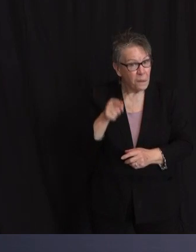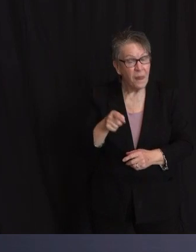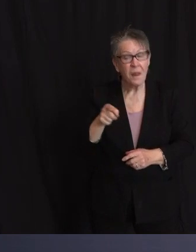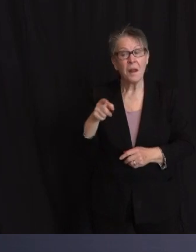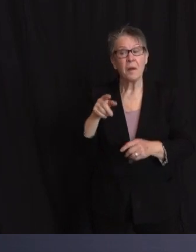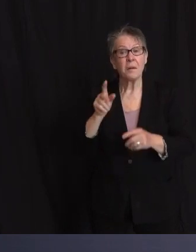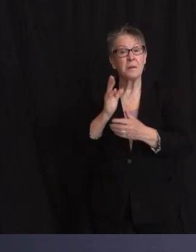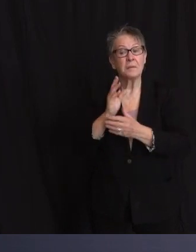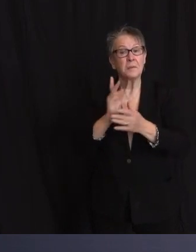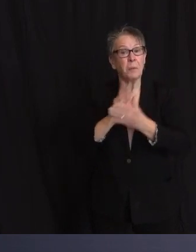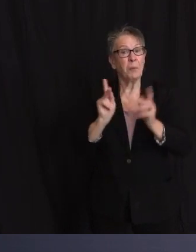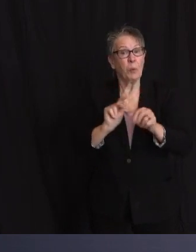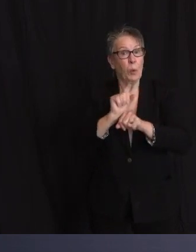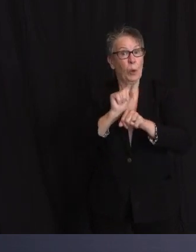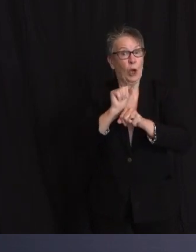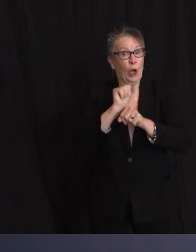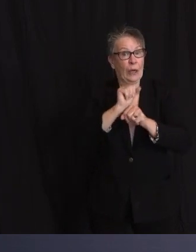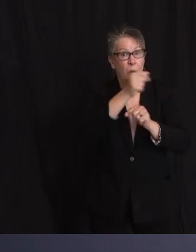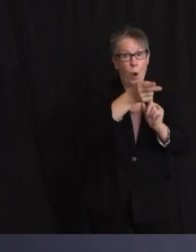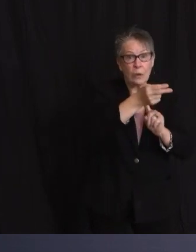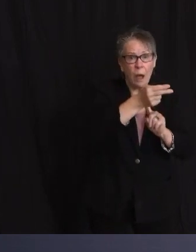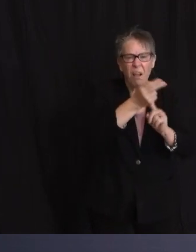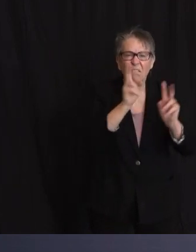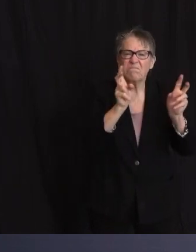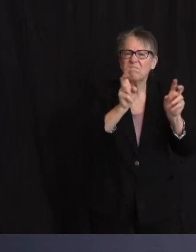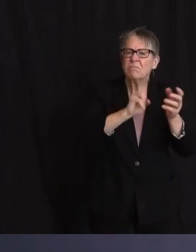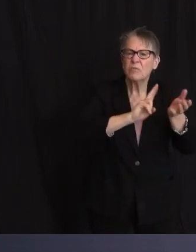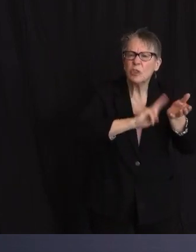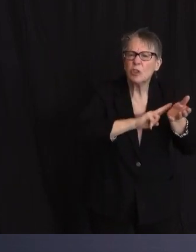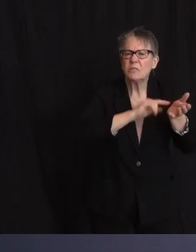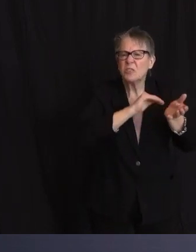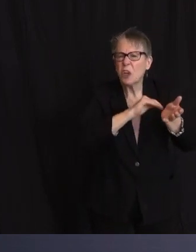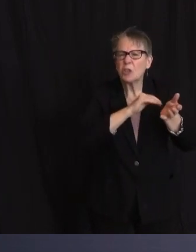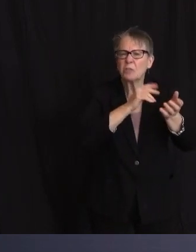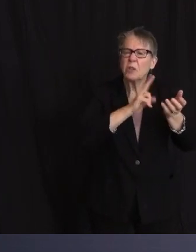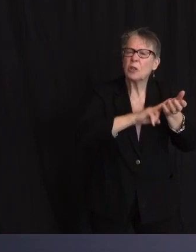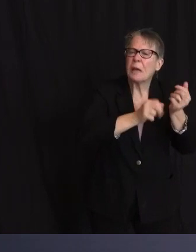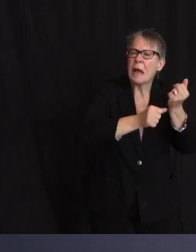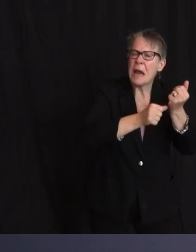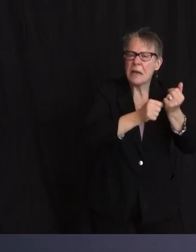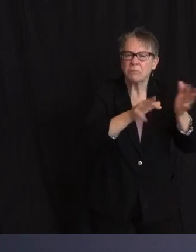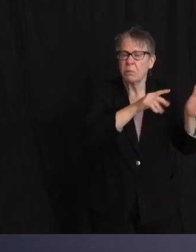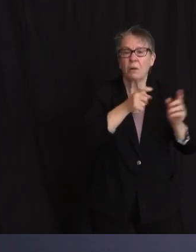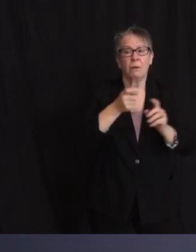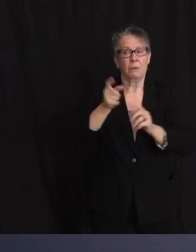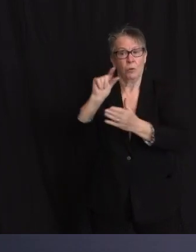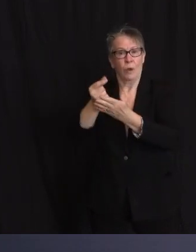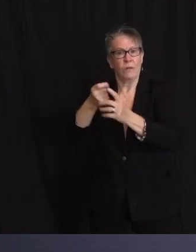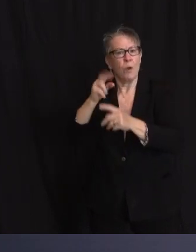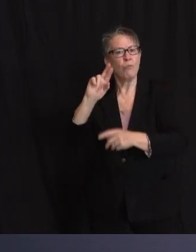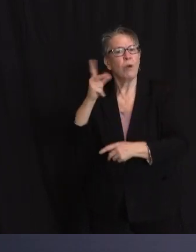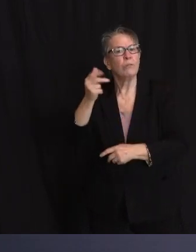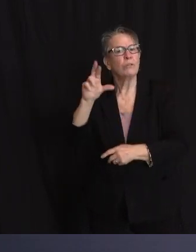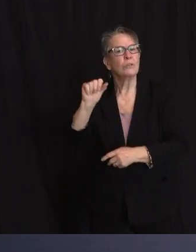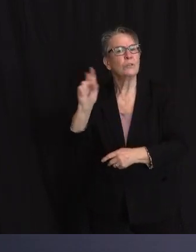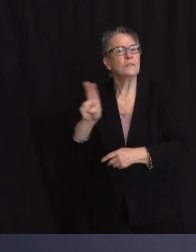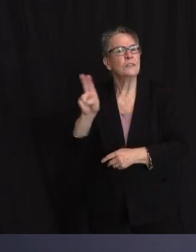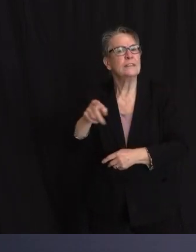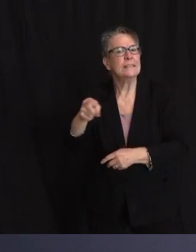portal has been amazing to work with. The teamwork at this site has been extraordinary as they establish this